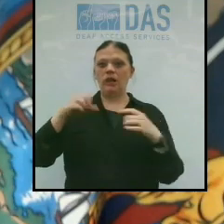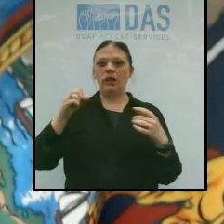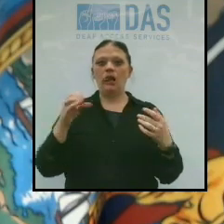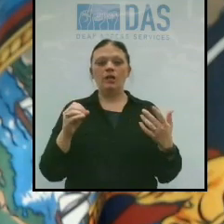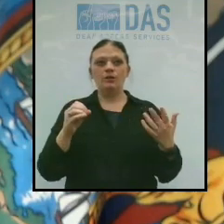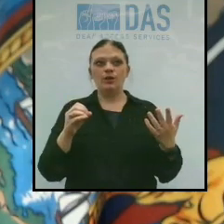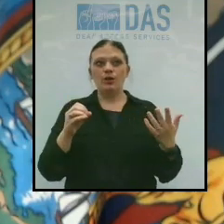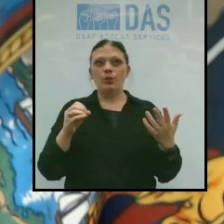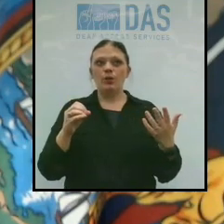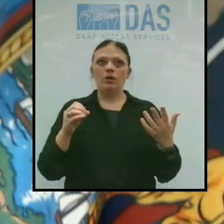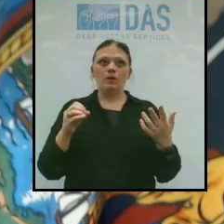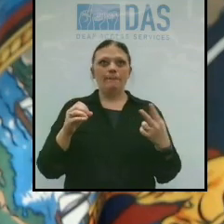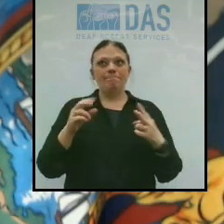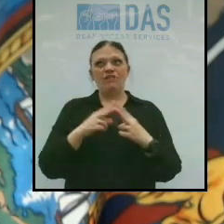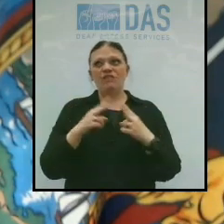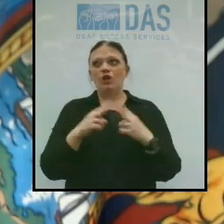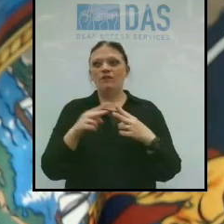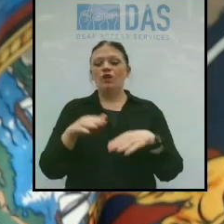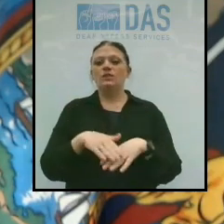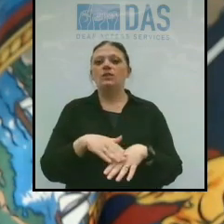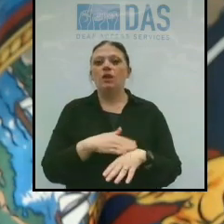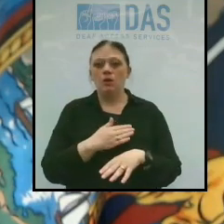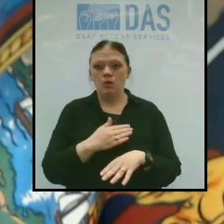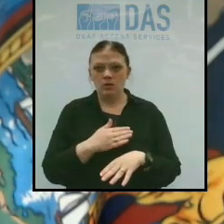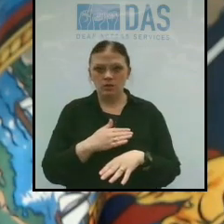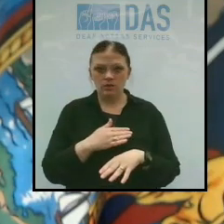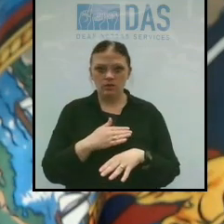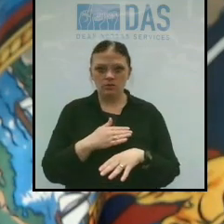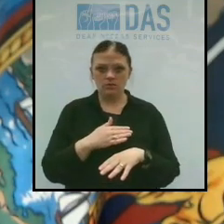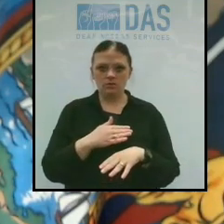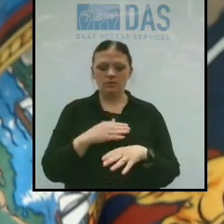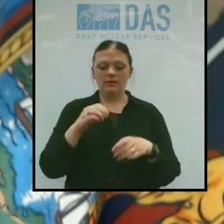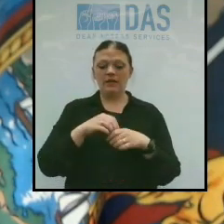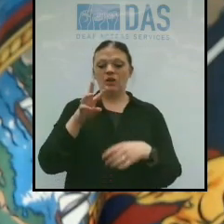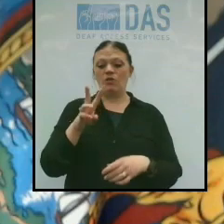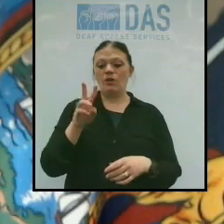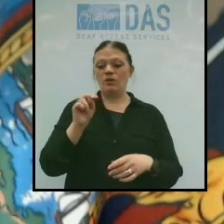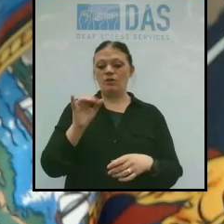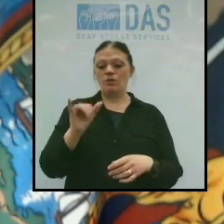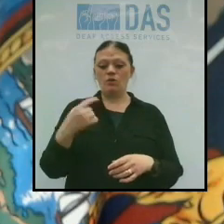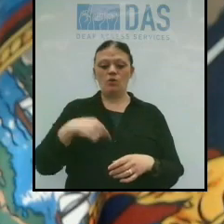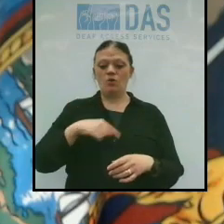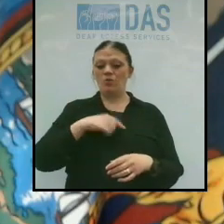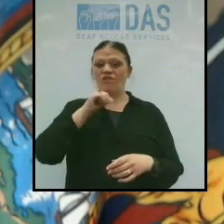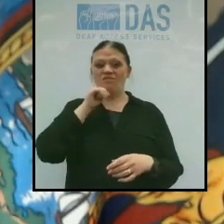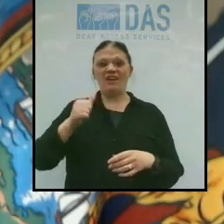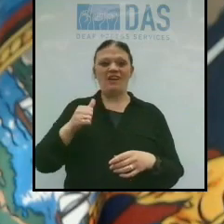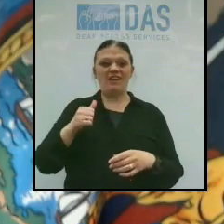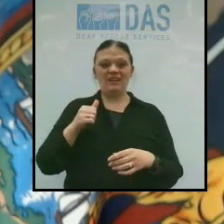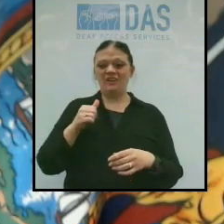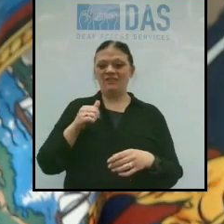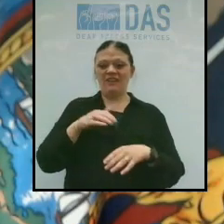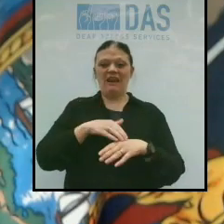it's going to be very, very slow, and in Western New York, we haven't even reached phase 1 yet.